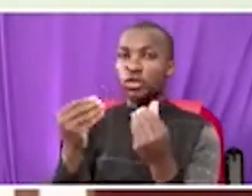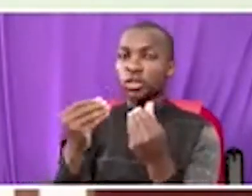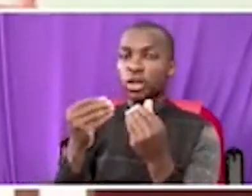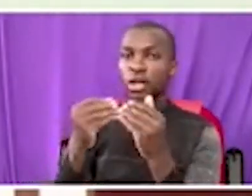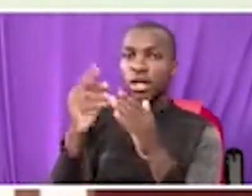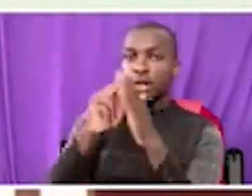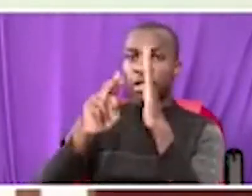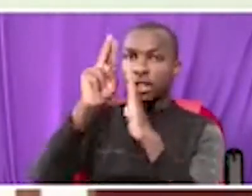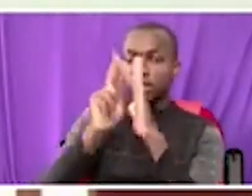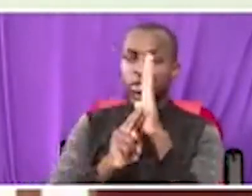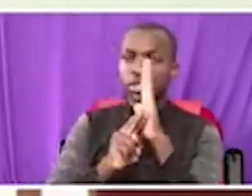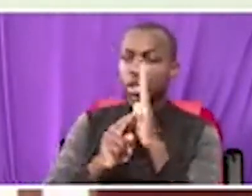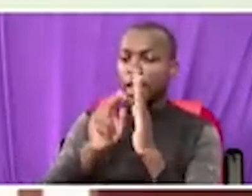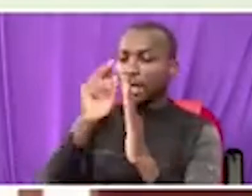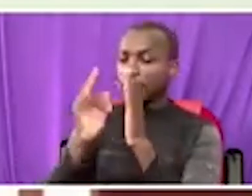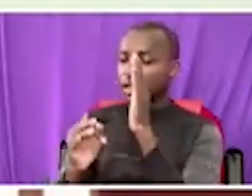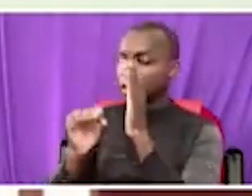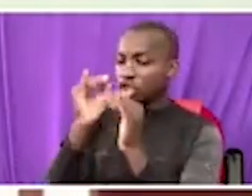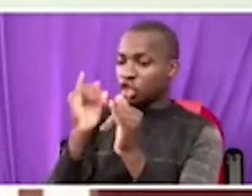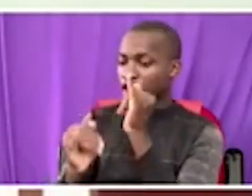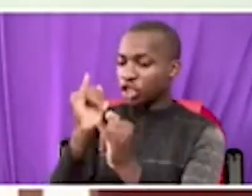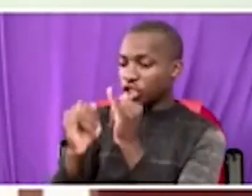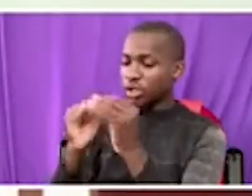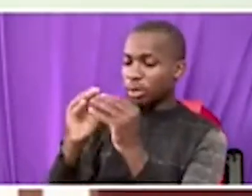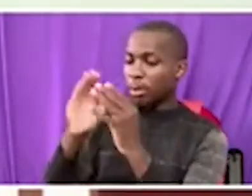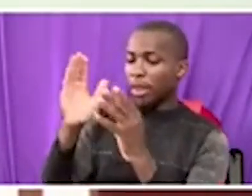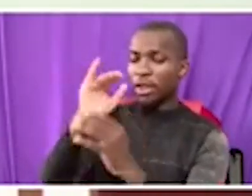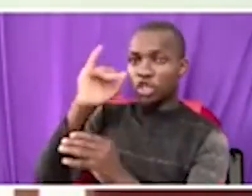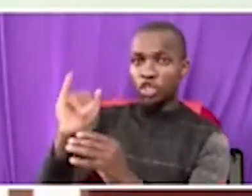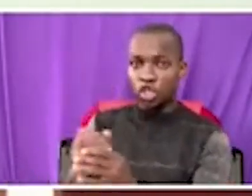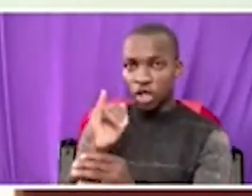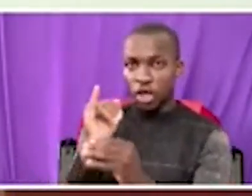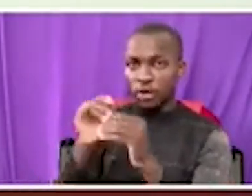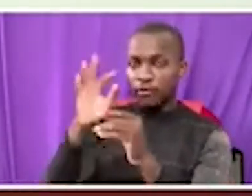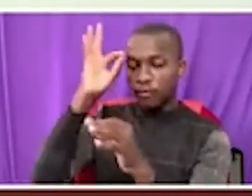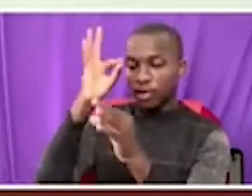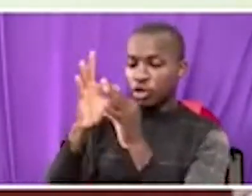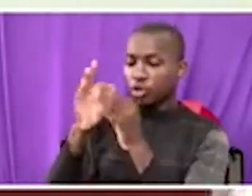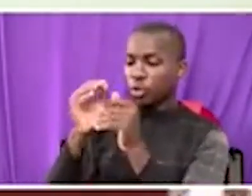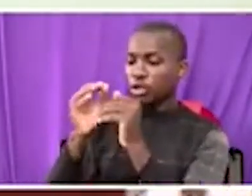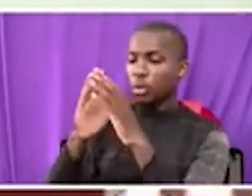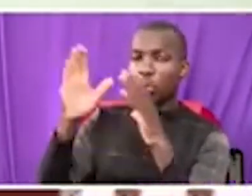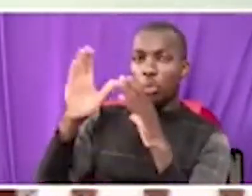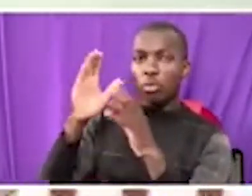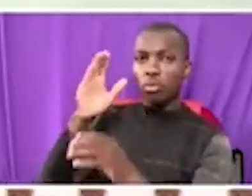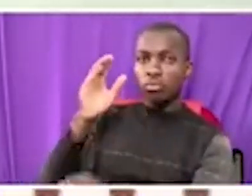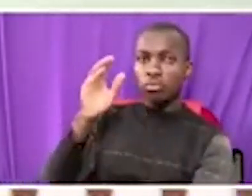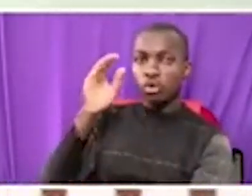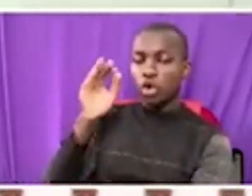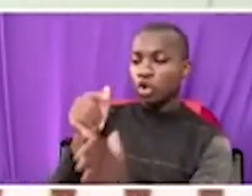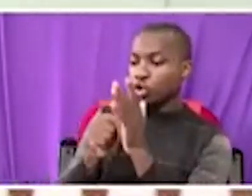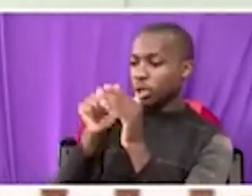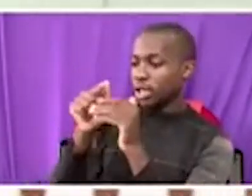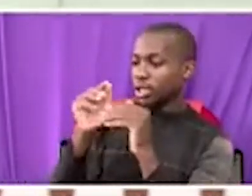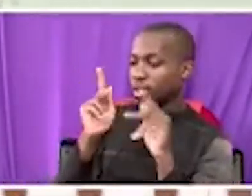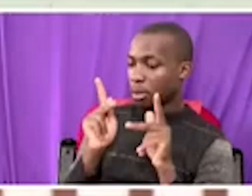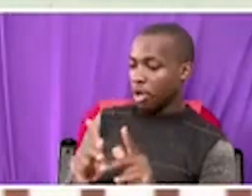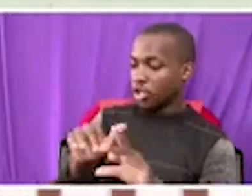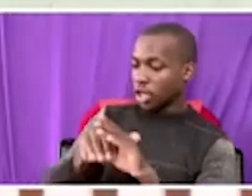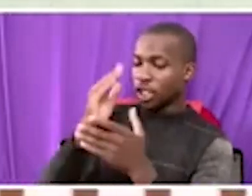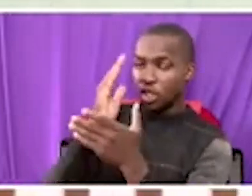R, justice with a capital J, faithfulness with a capital F, showing you that this person is the